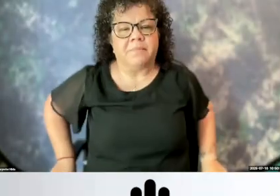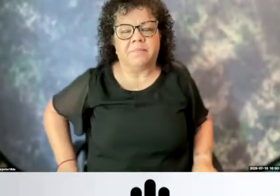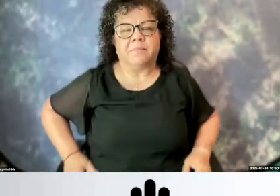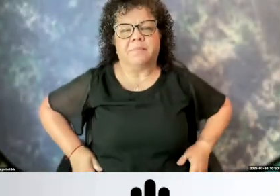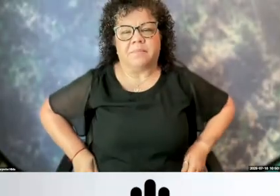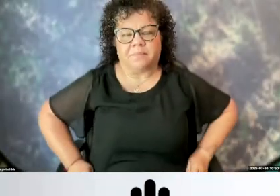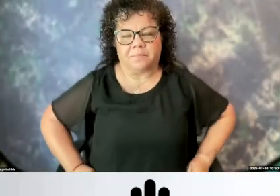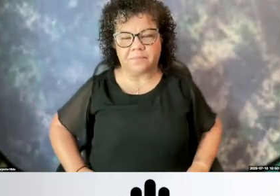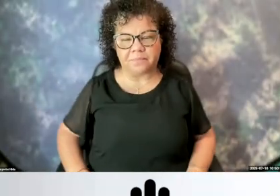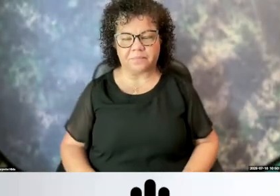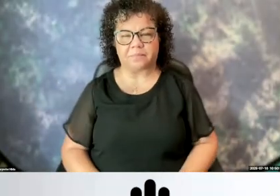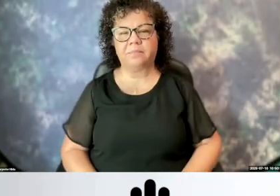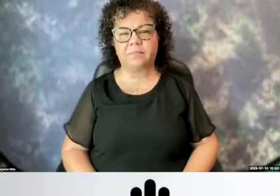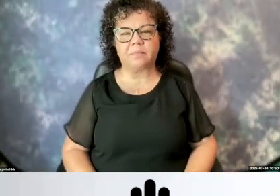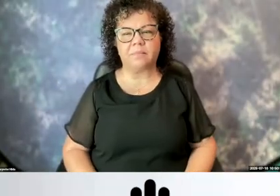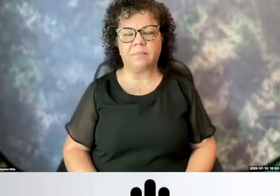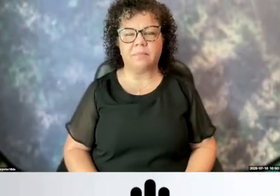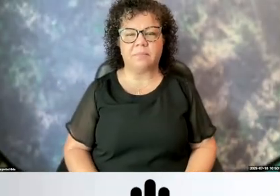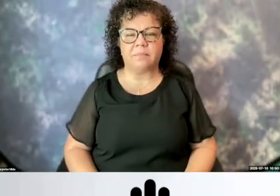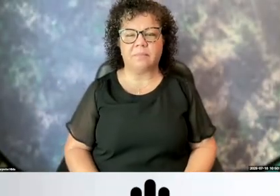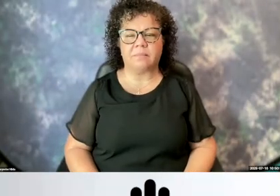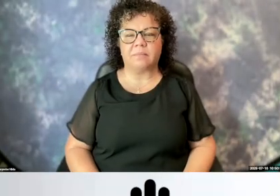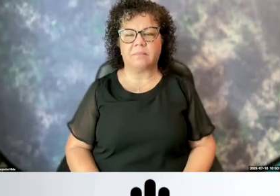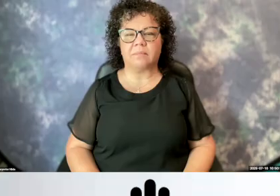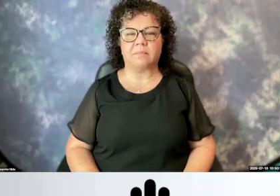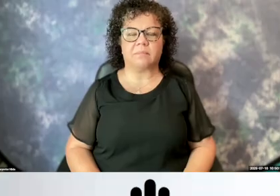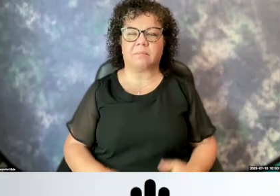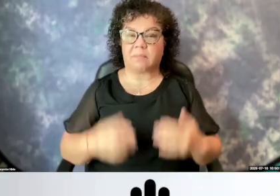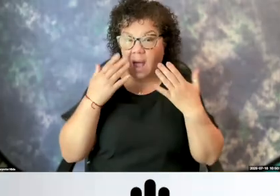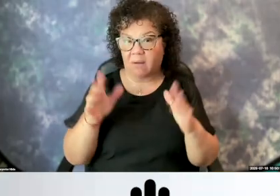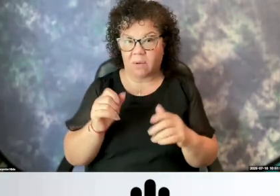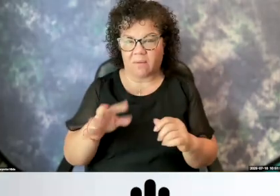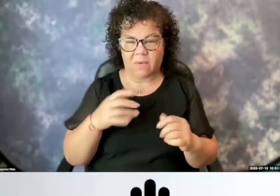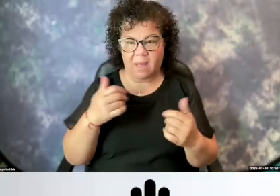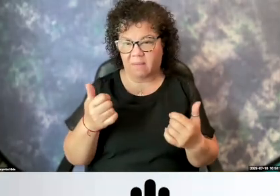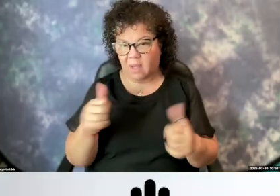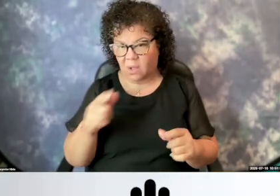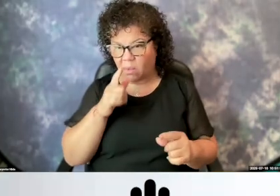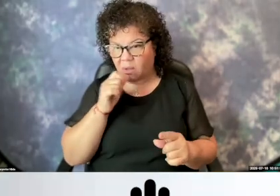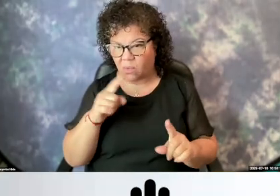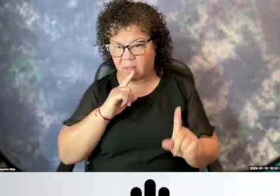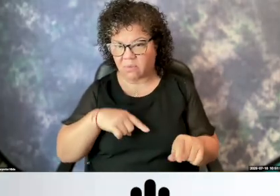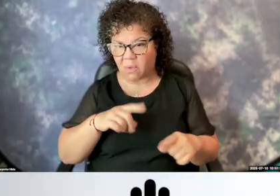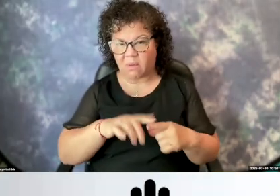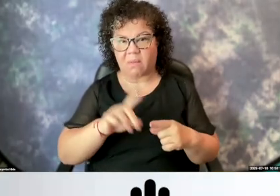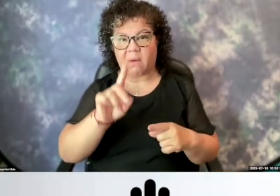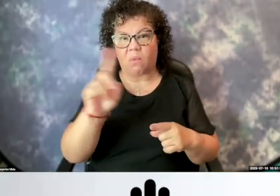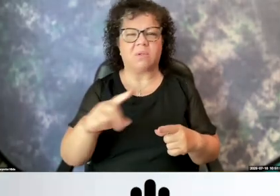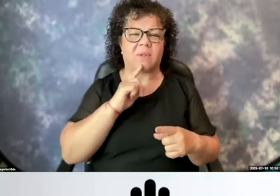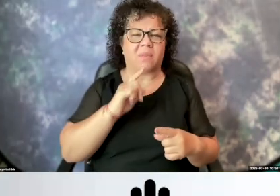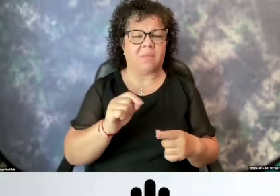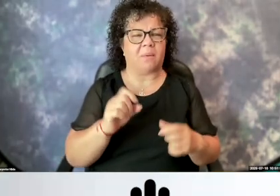I don't know if we have anybody on who can address that. I mean, there's many moving parts.